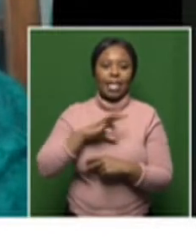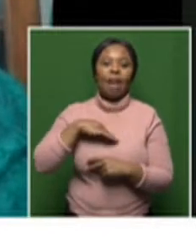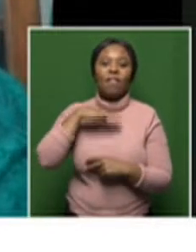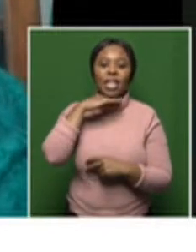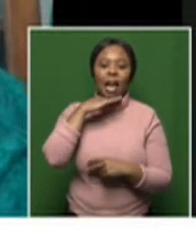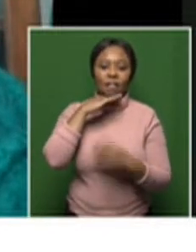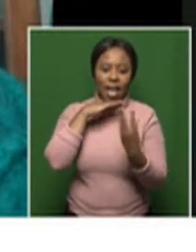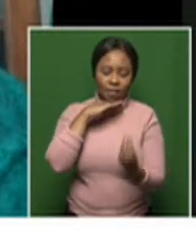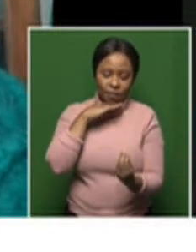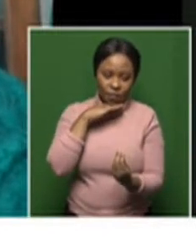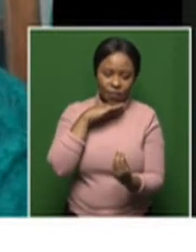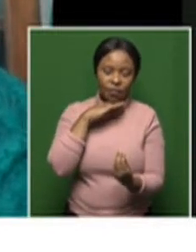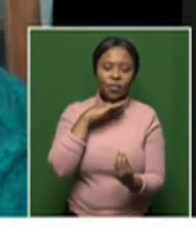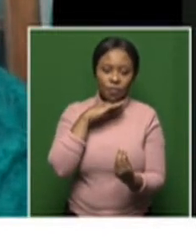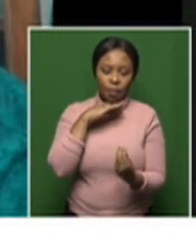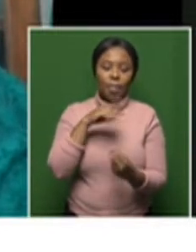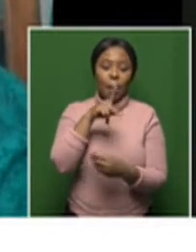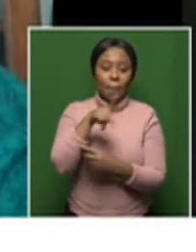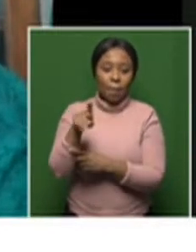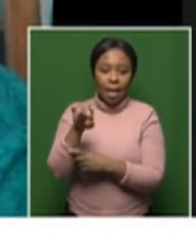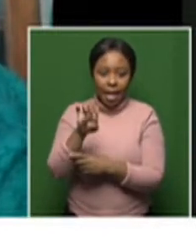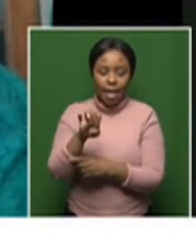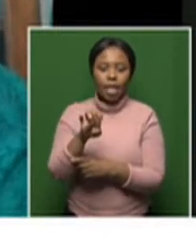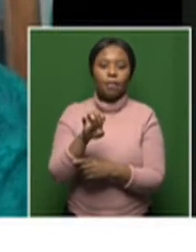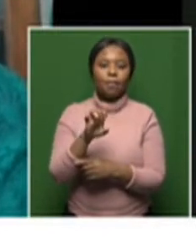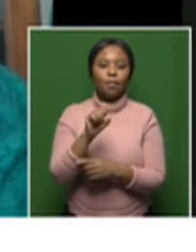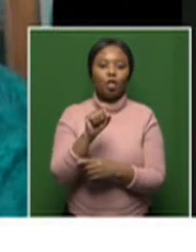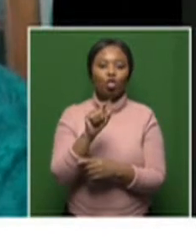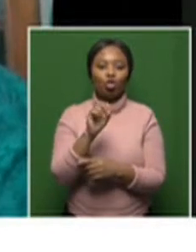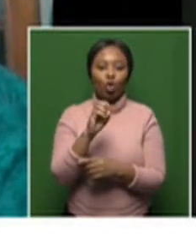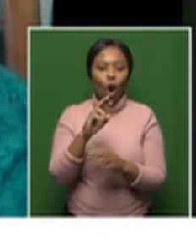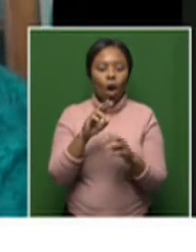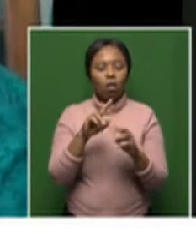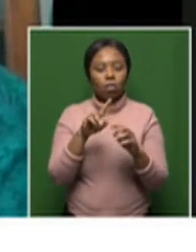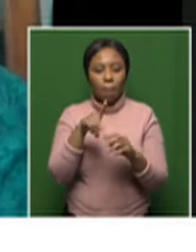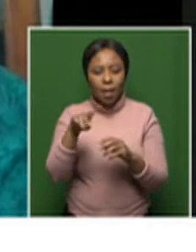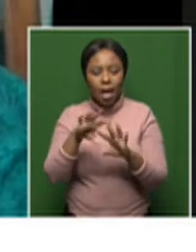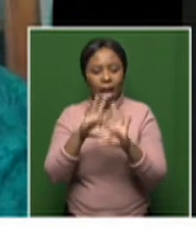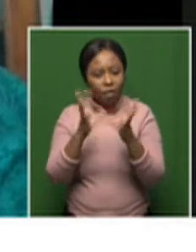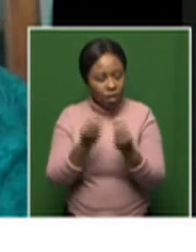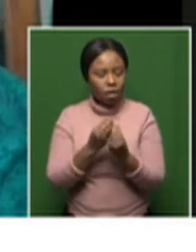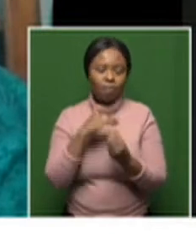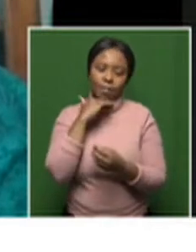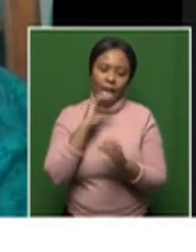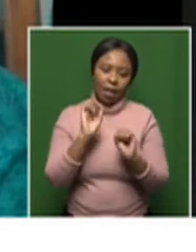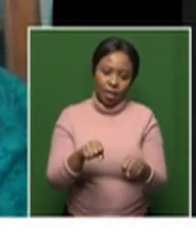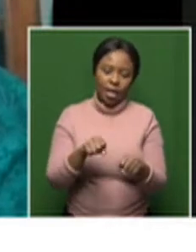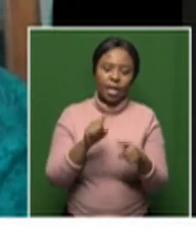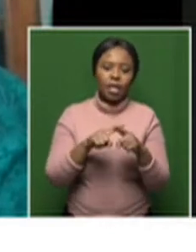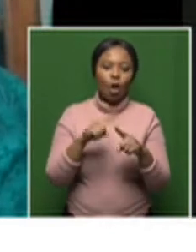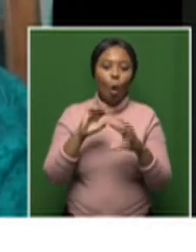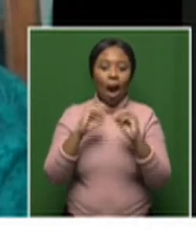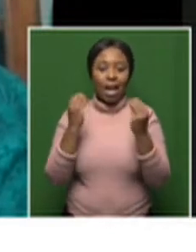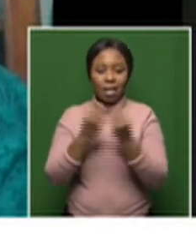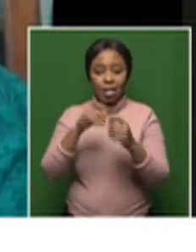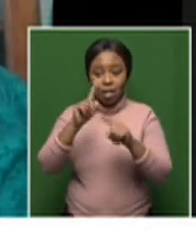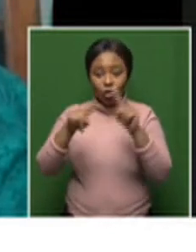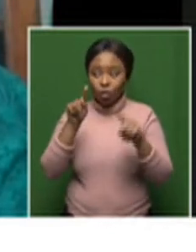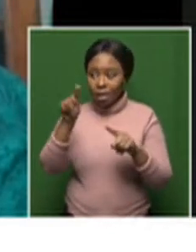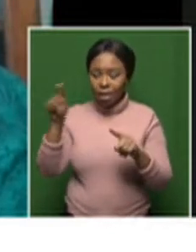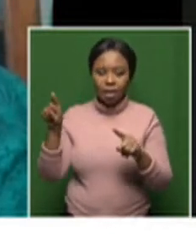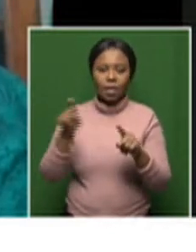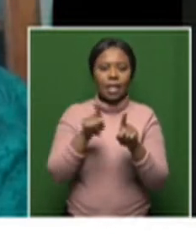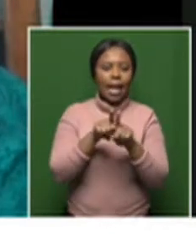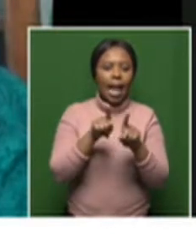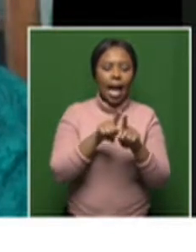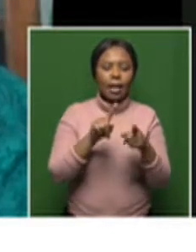adequate stock in terms of our PPE. And thanks to the generous donation of multilateral organizations such as